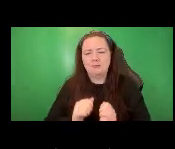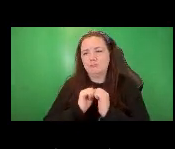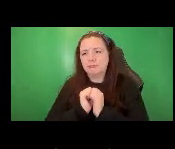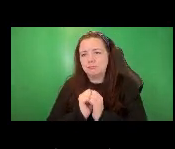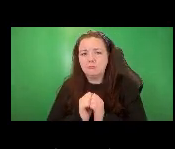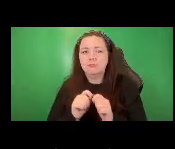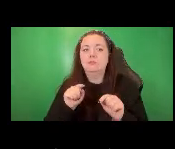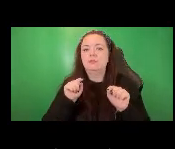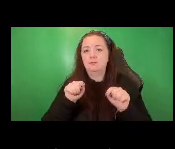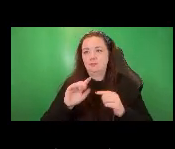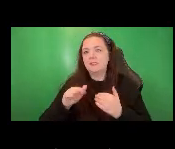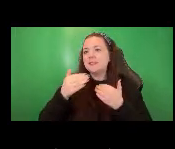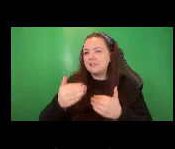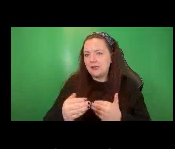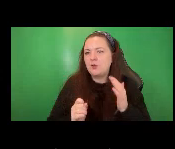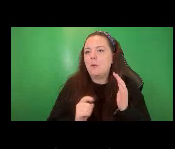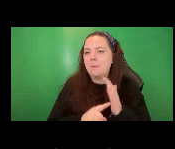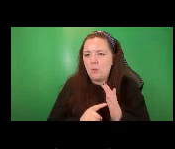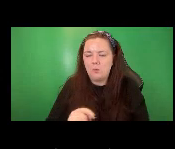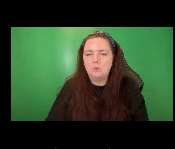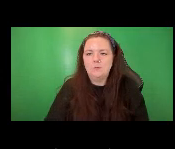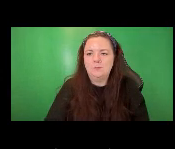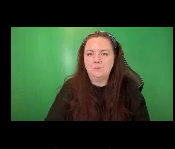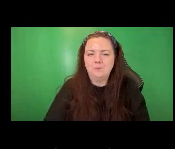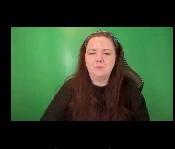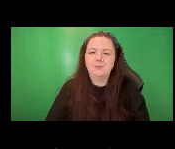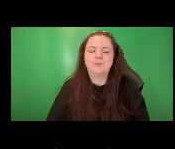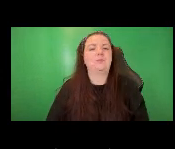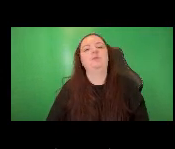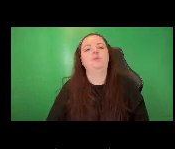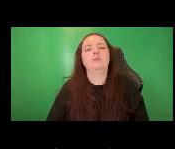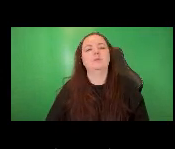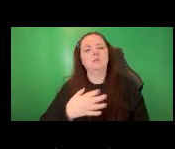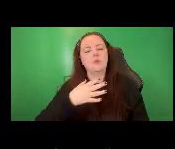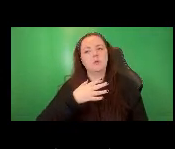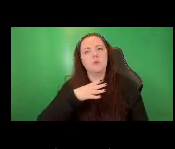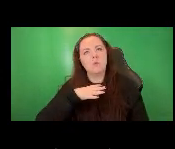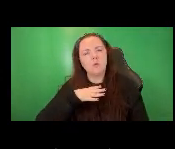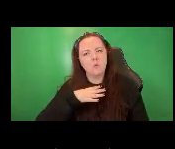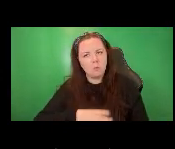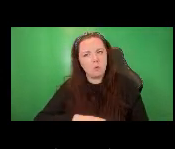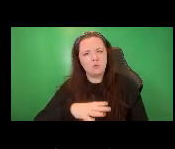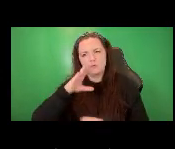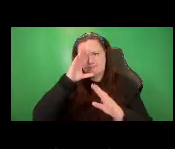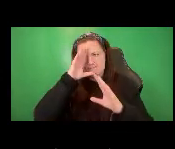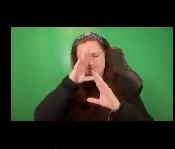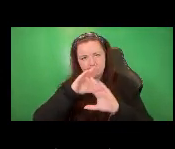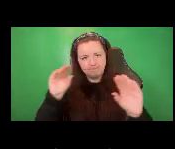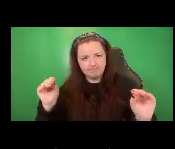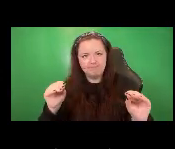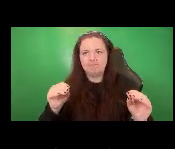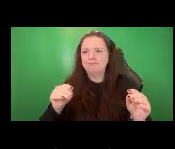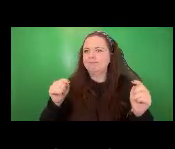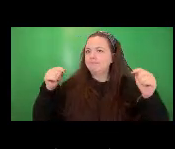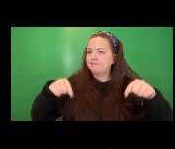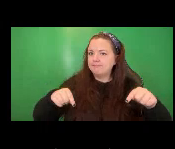session for us all, and just to set out what this is about